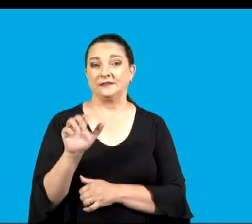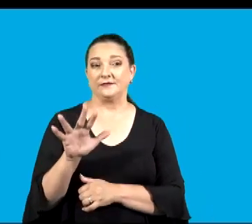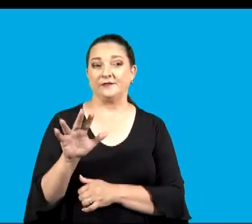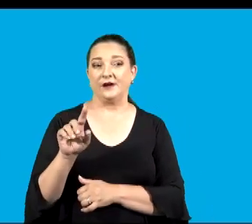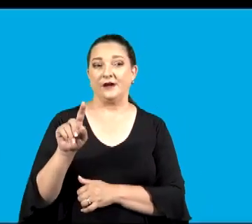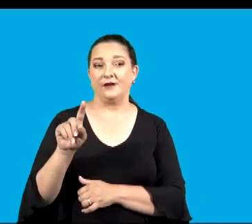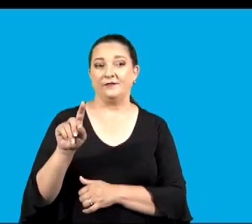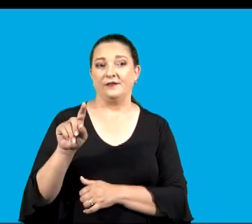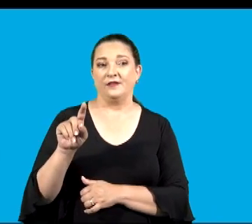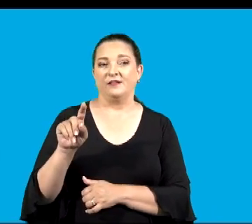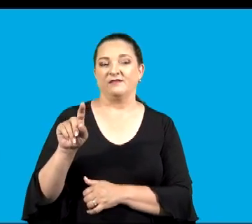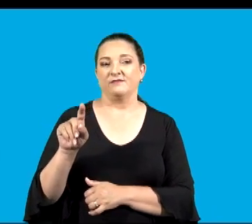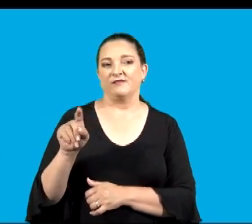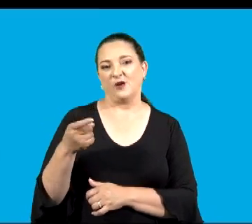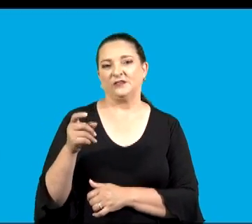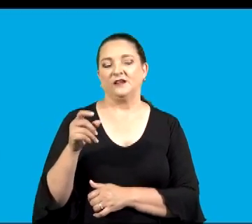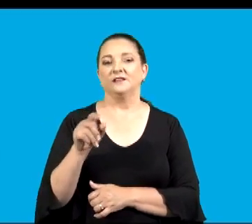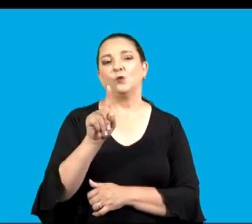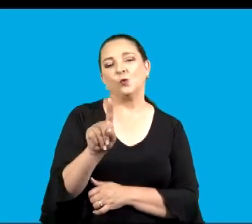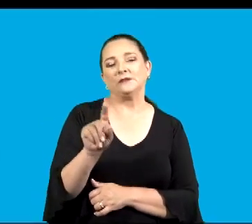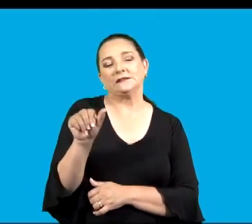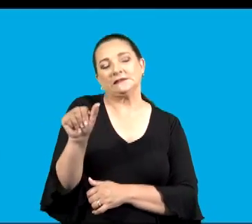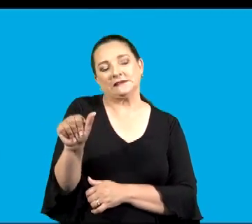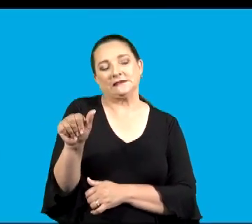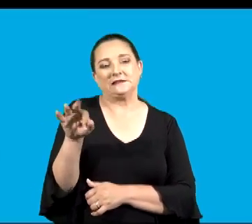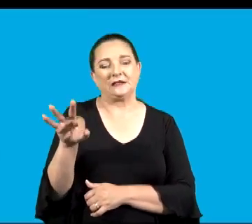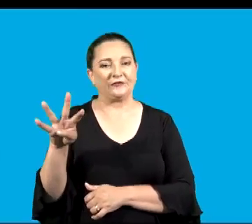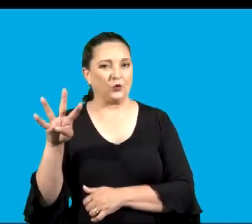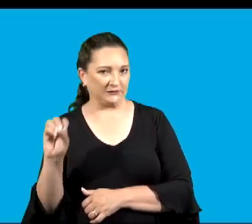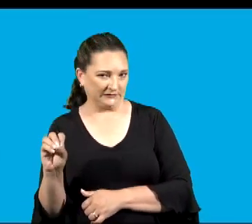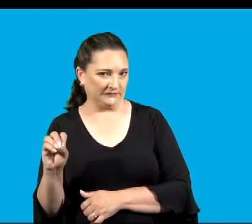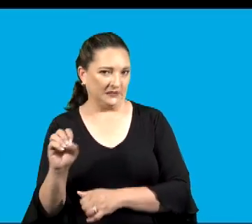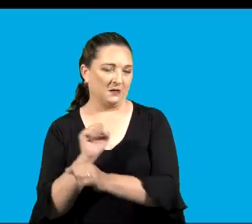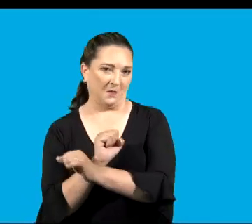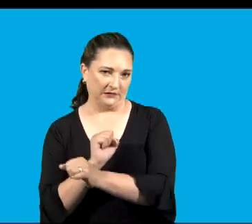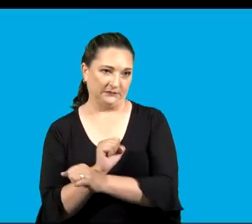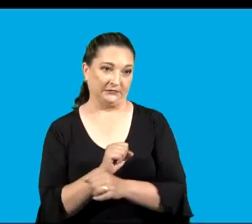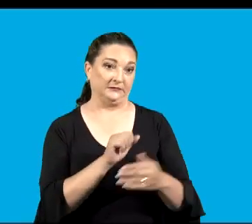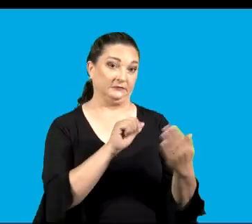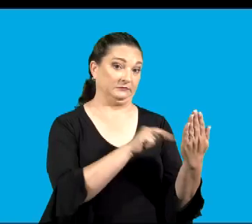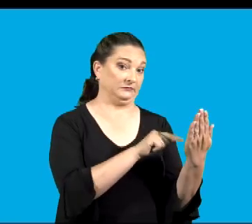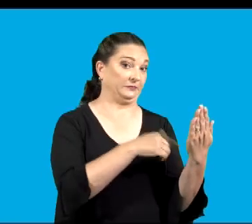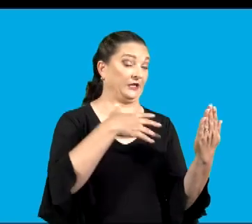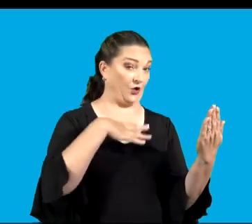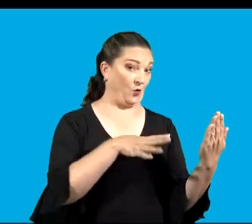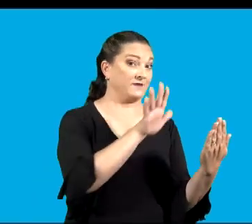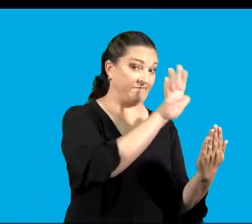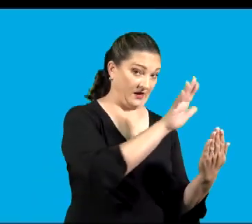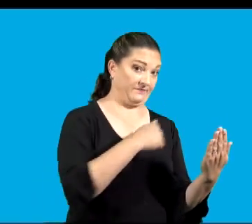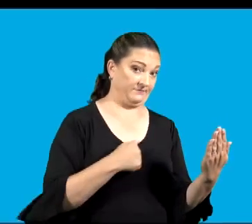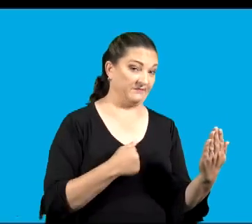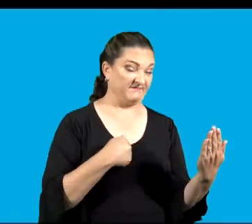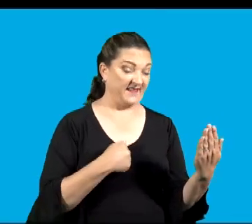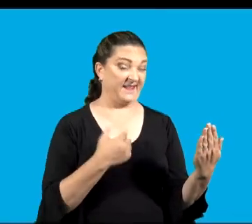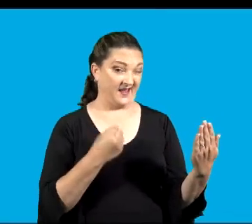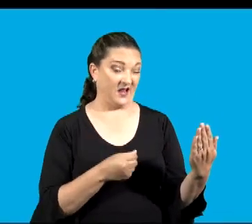16,340. Let's see if we can punch that in the calculator. So we are now saying what I want is 5, and what I